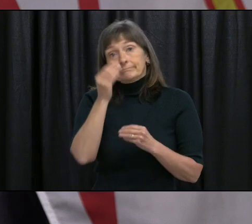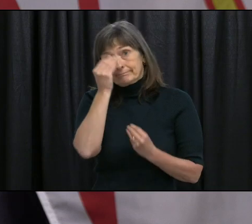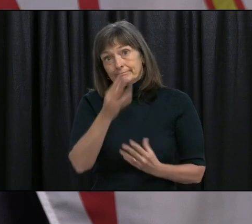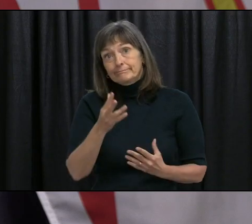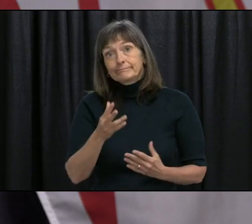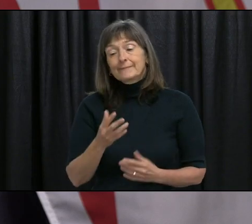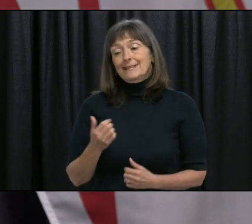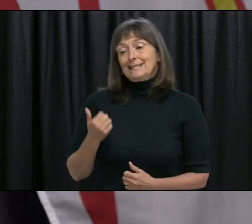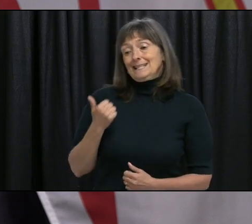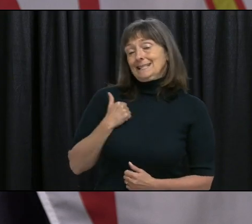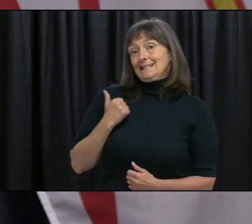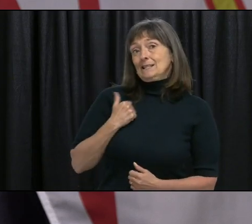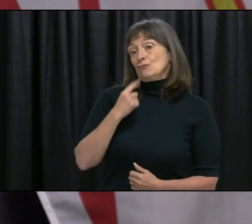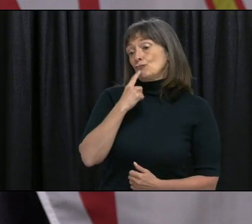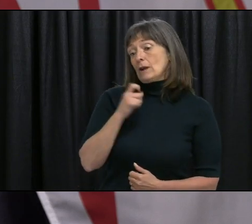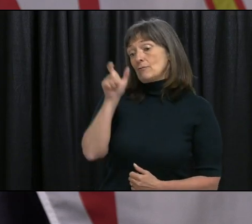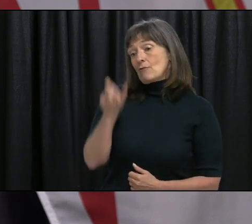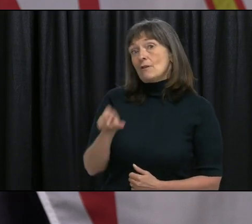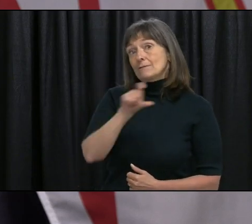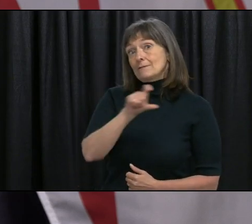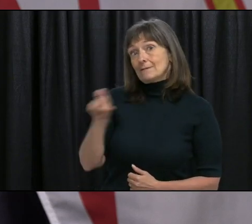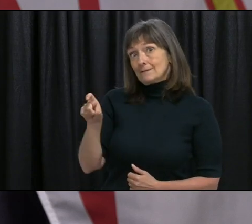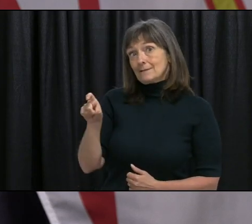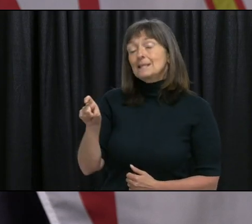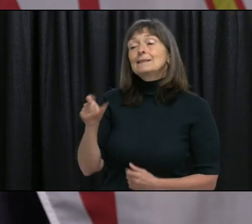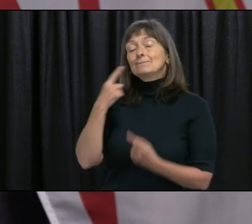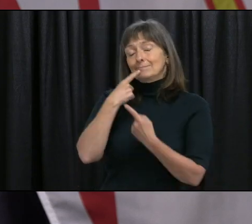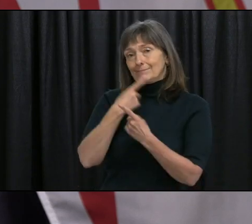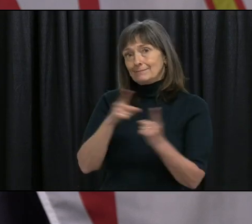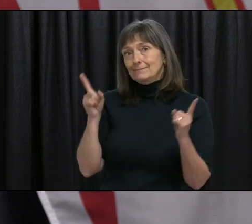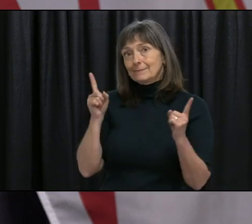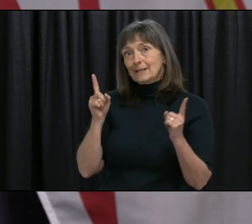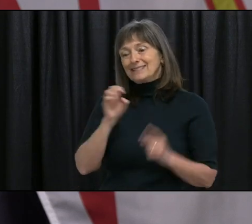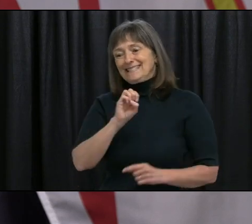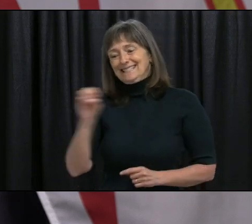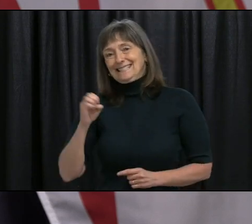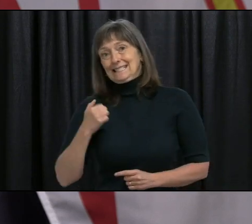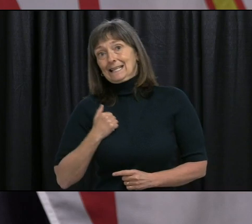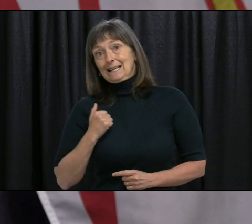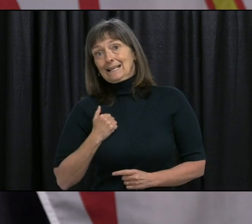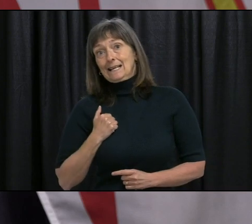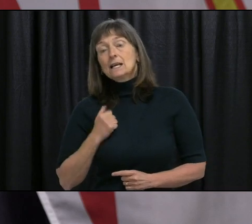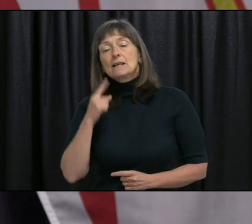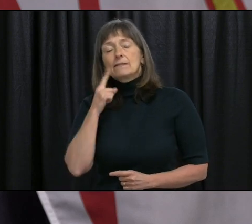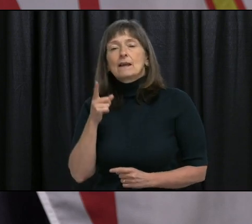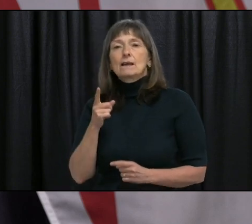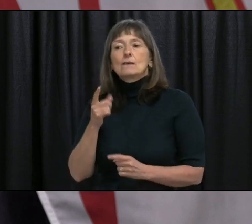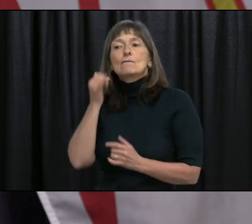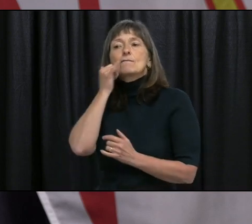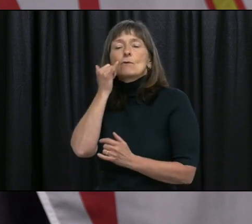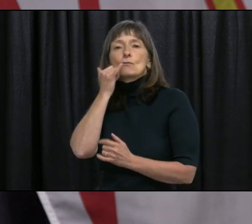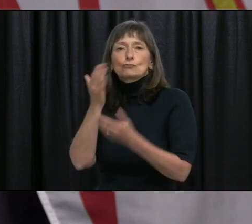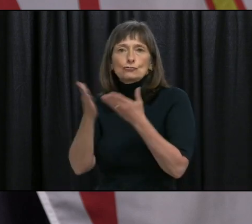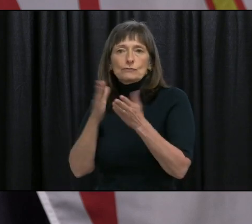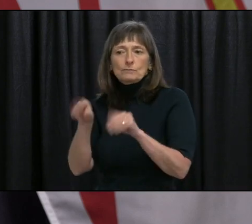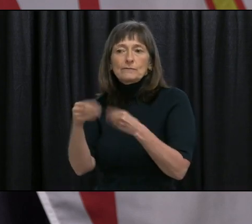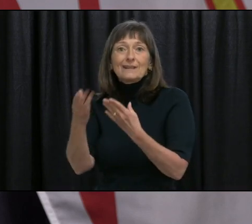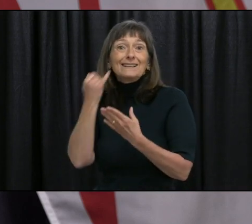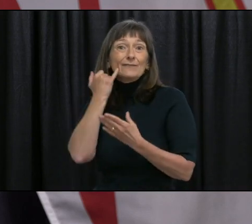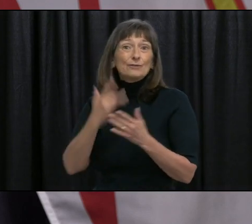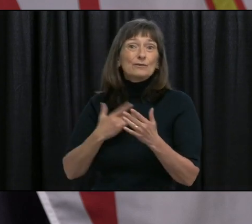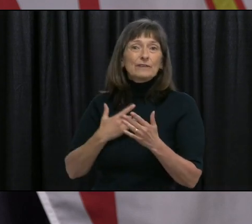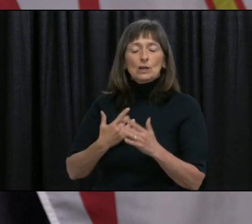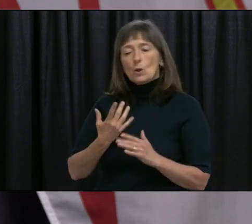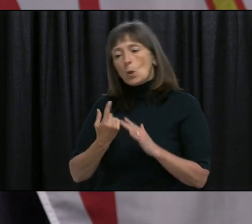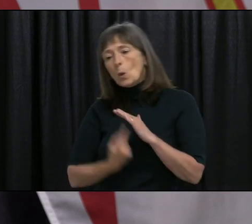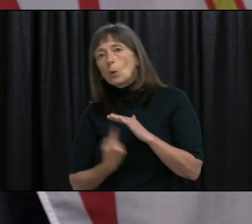has recently launched a phone-based friendly calls service in Atlantic Canada for people feeling isolated or lonely due to COVID-19.